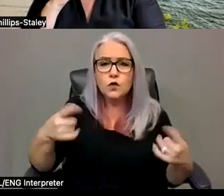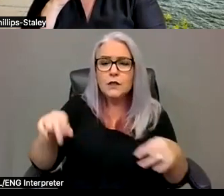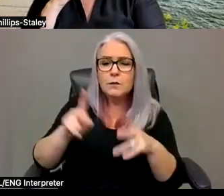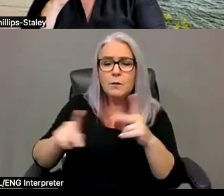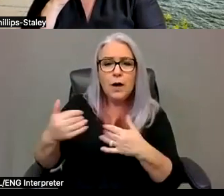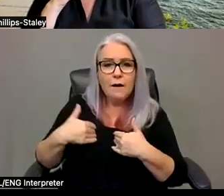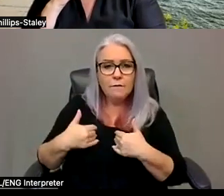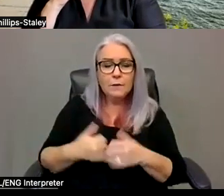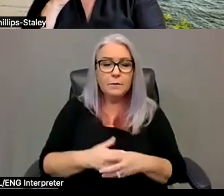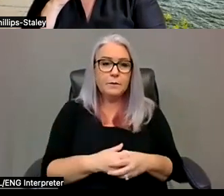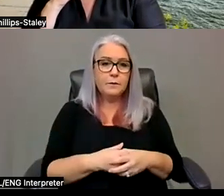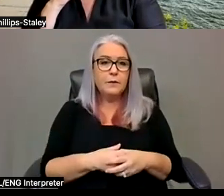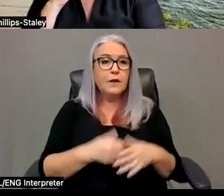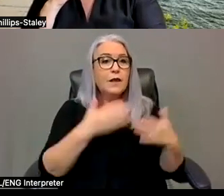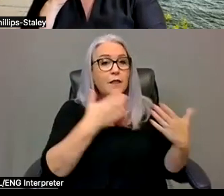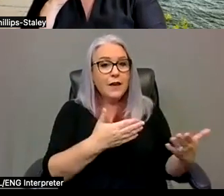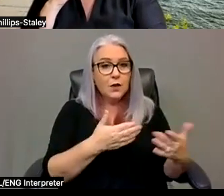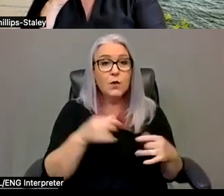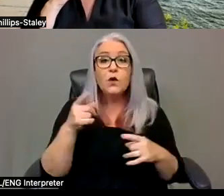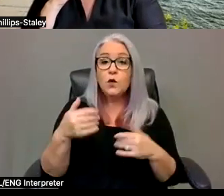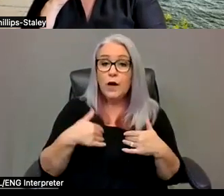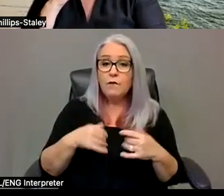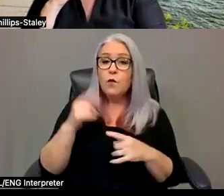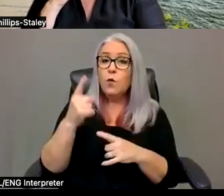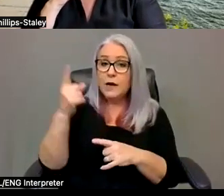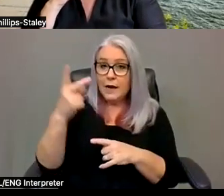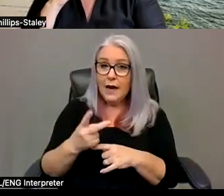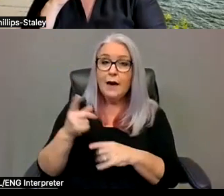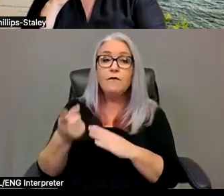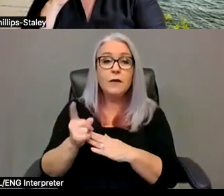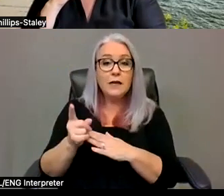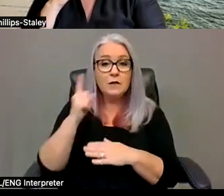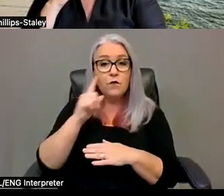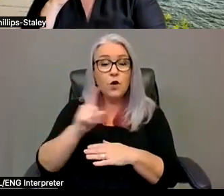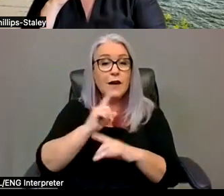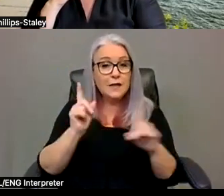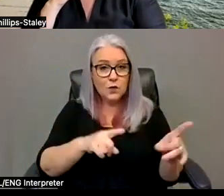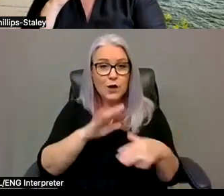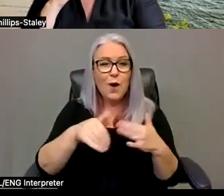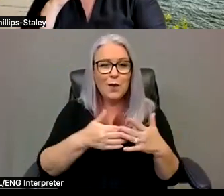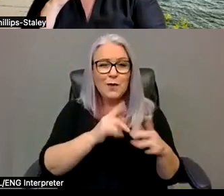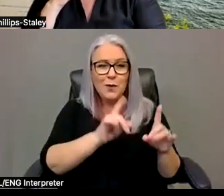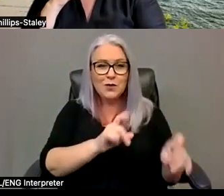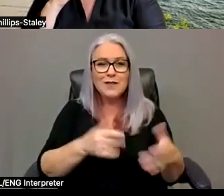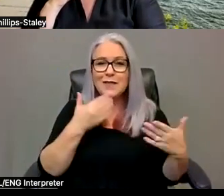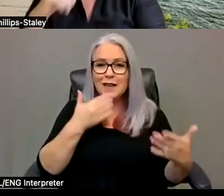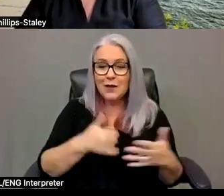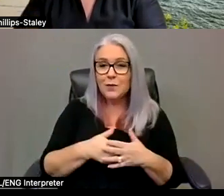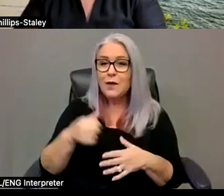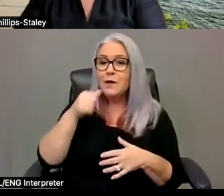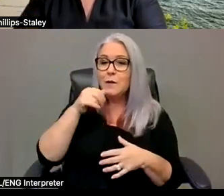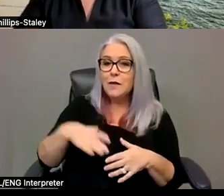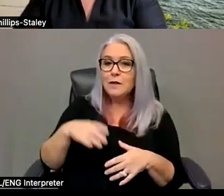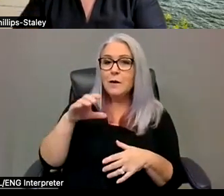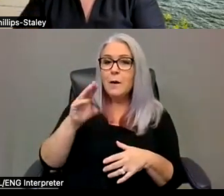Thank you. A reminder, you all have 1.5 minutes for answering questions. Ms. McCarthy, you're